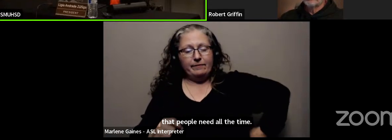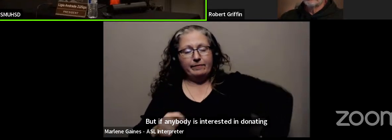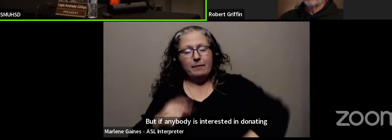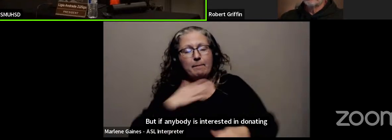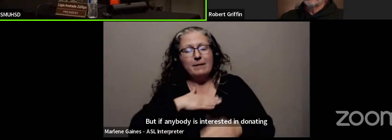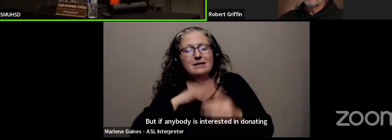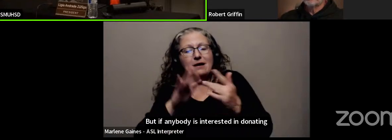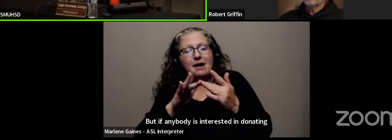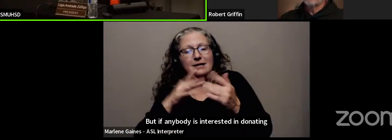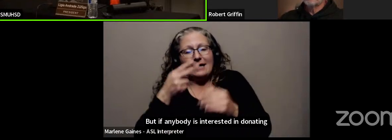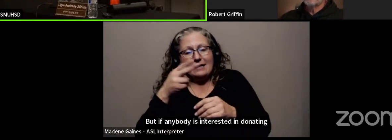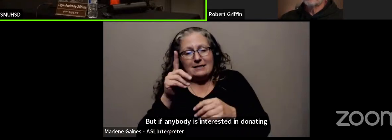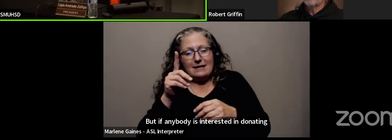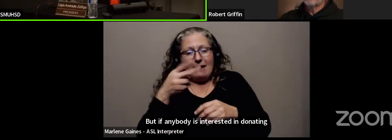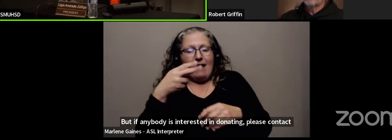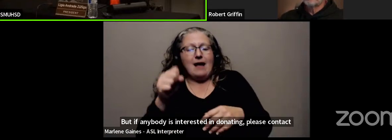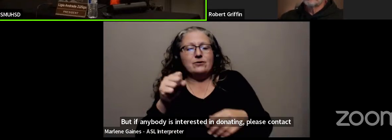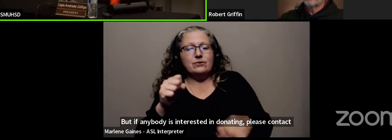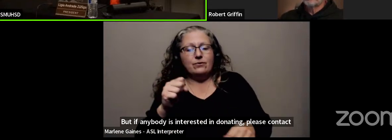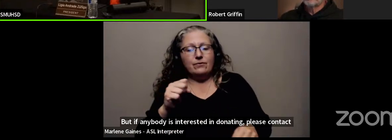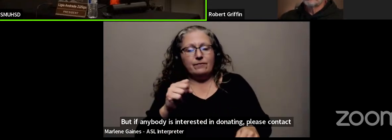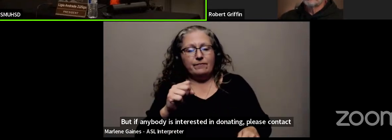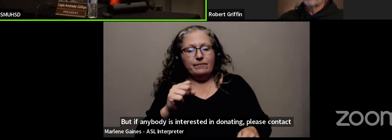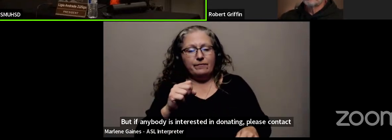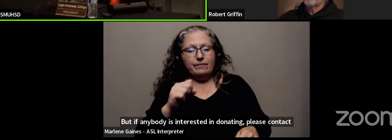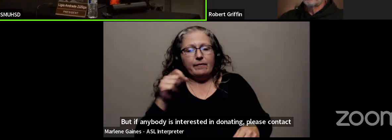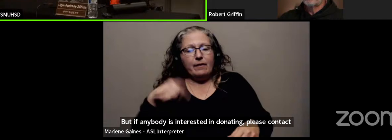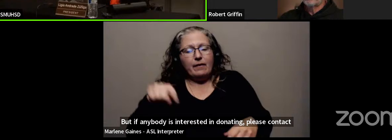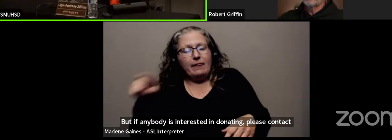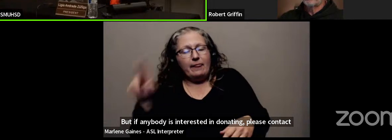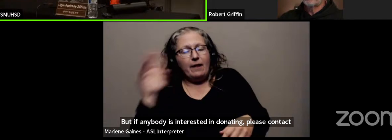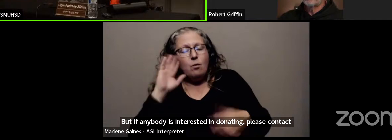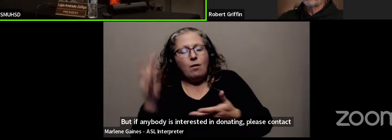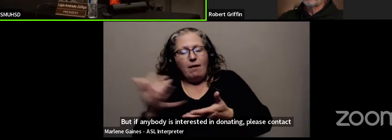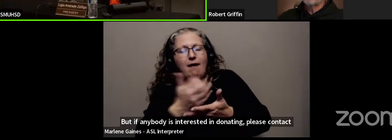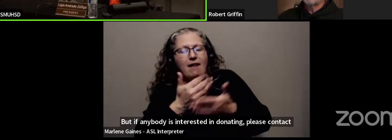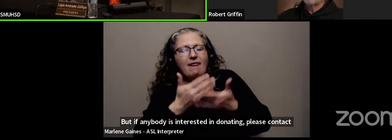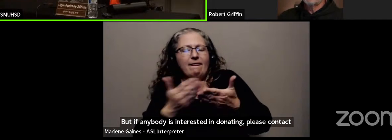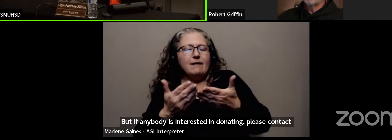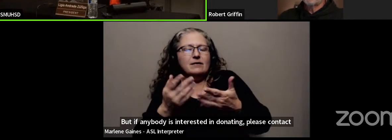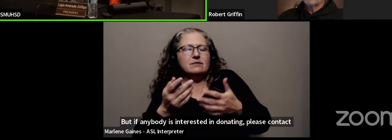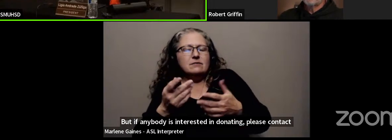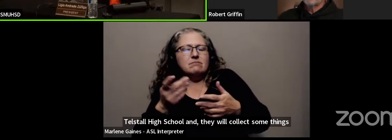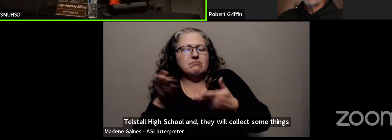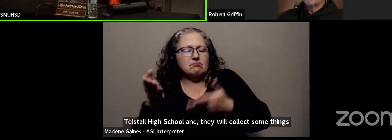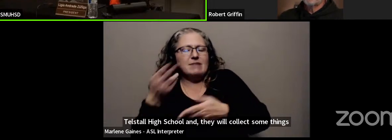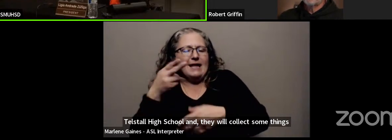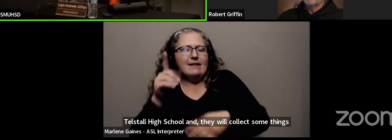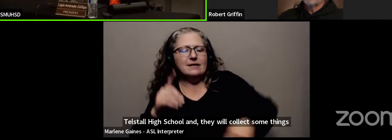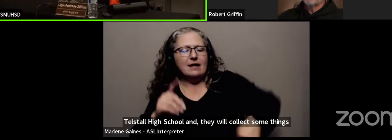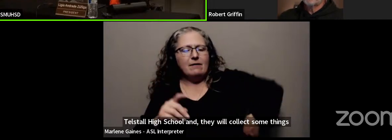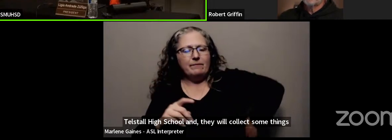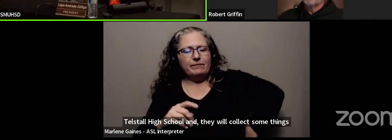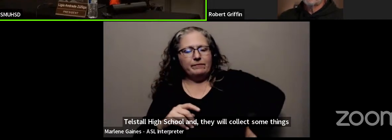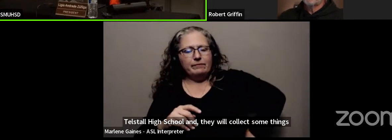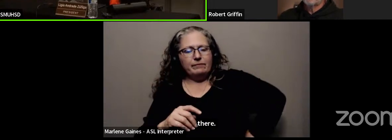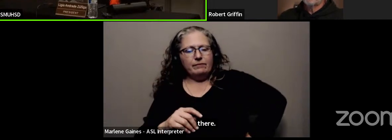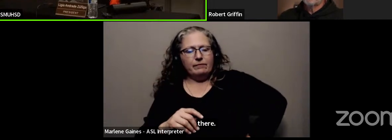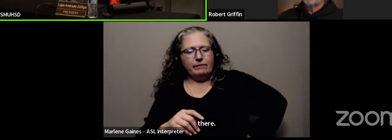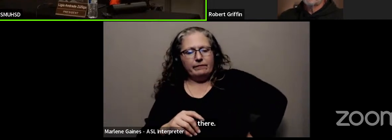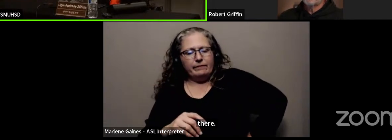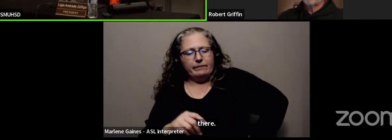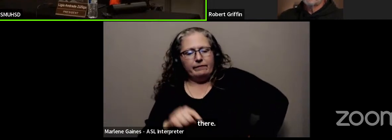School, and they will collect some things there. let's see, on